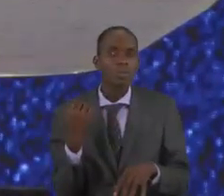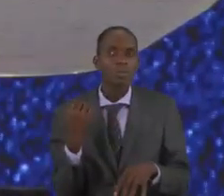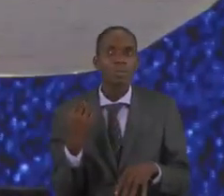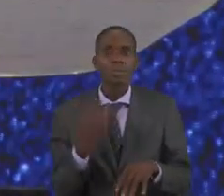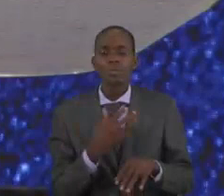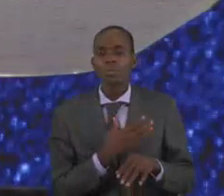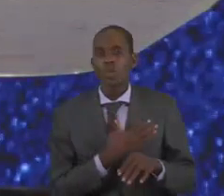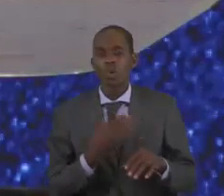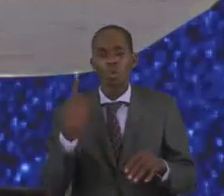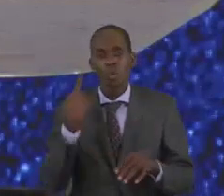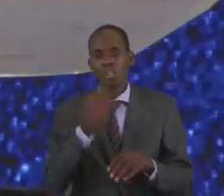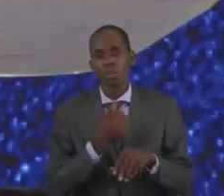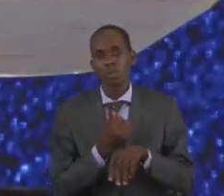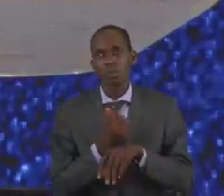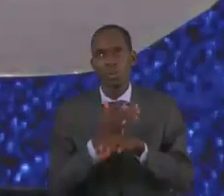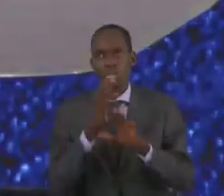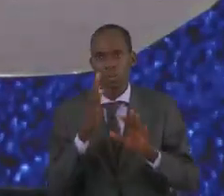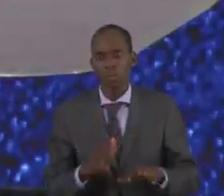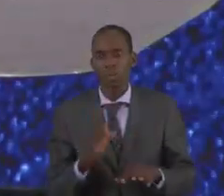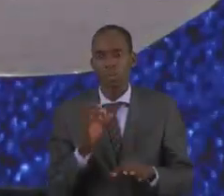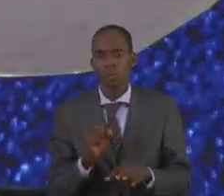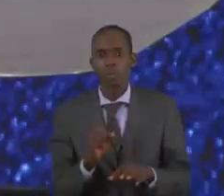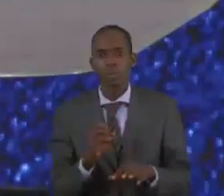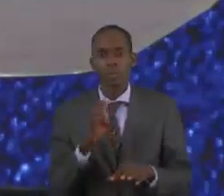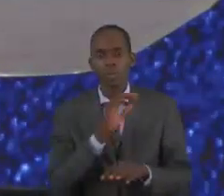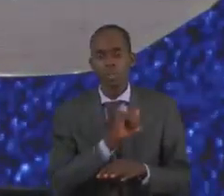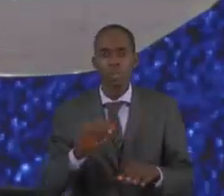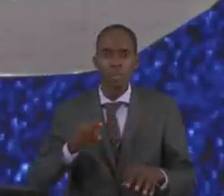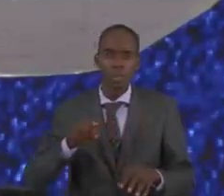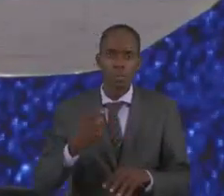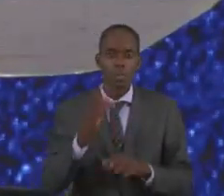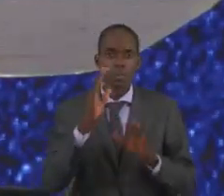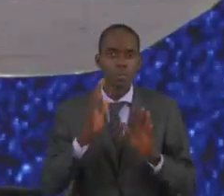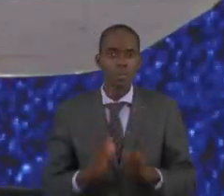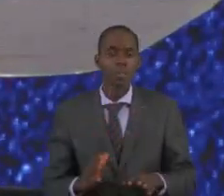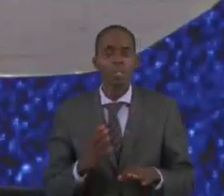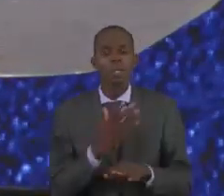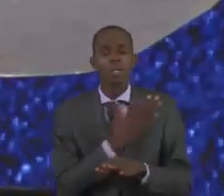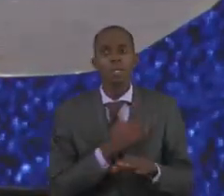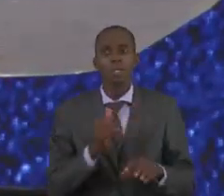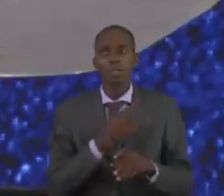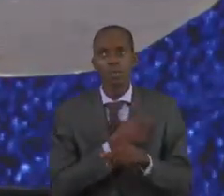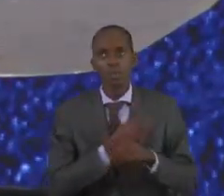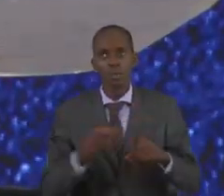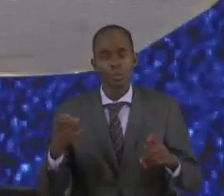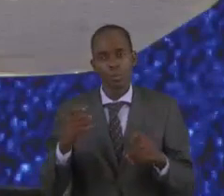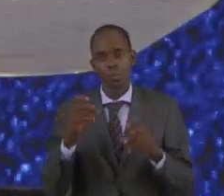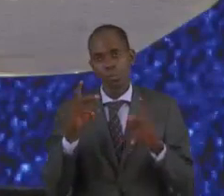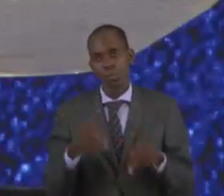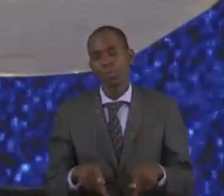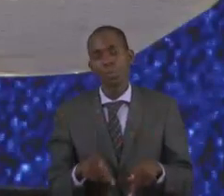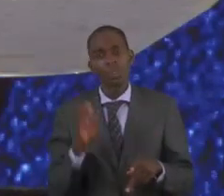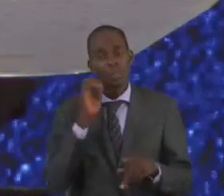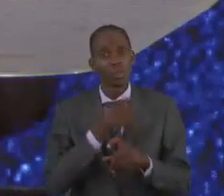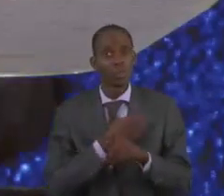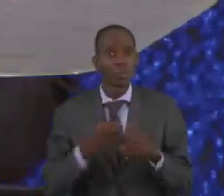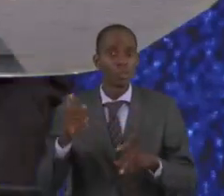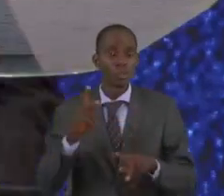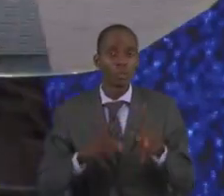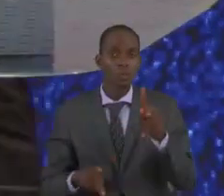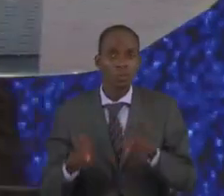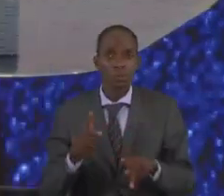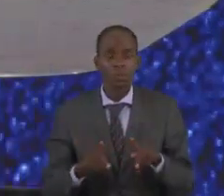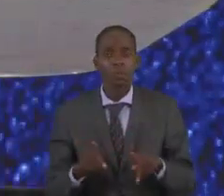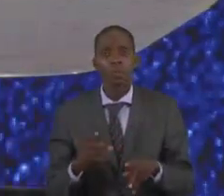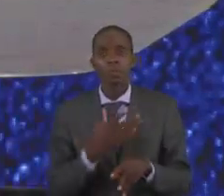A blasphemer, a persecutor, and injurious. He injured people, but